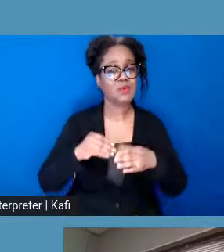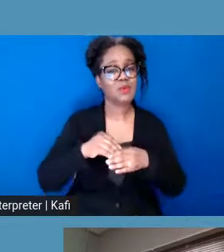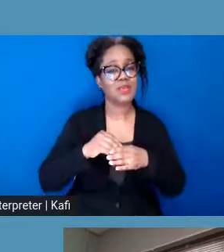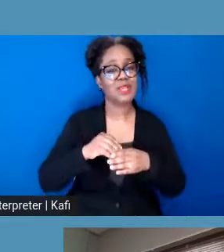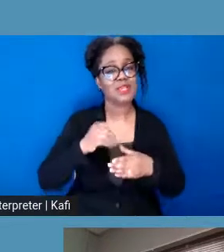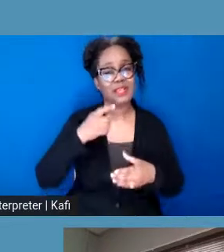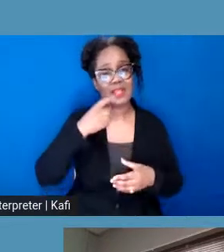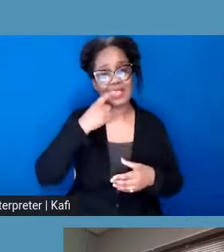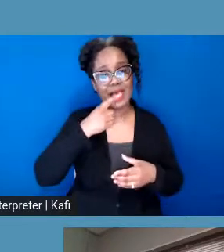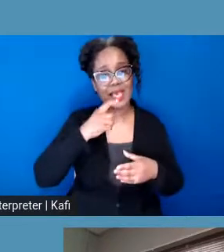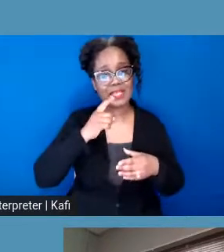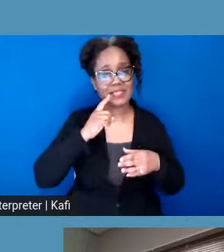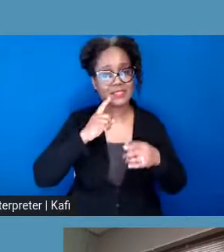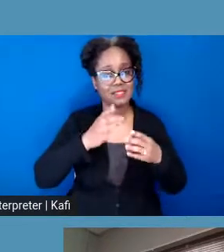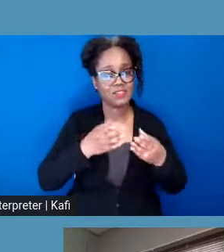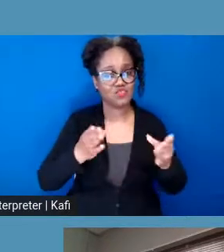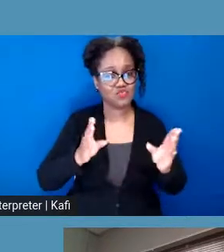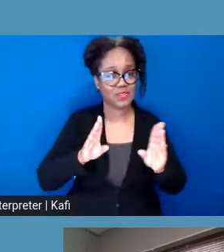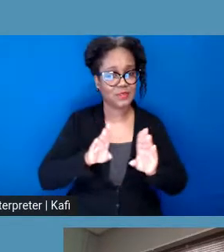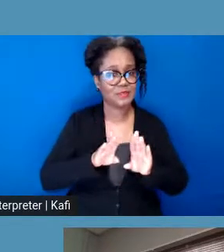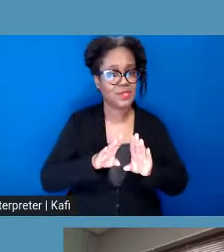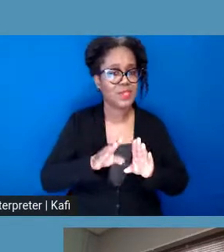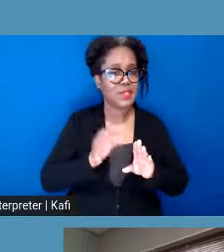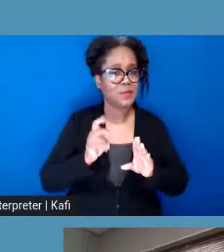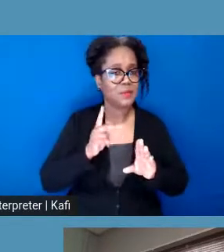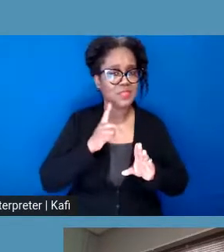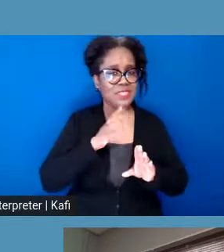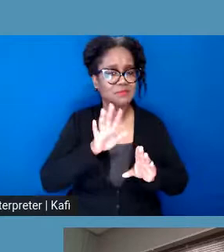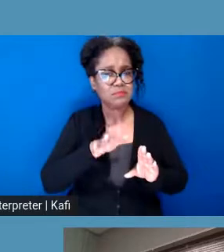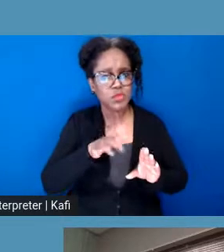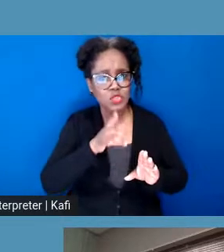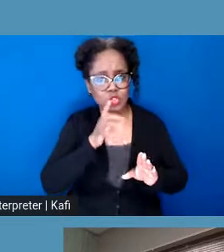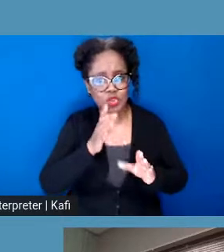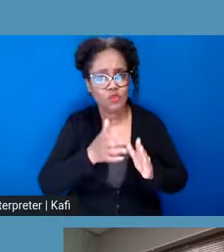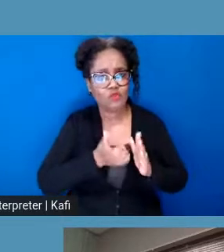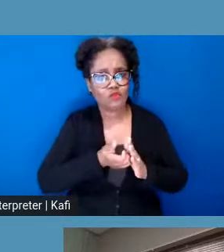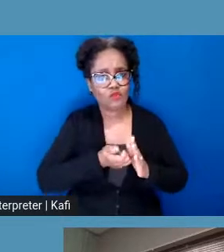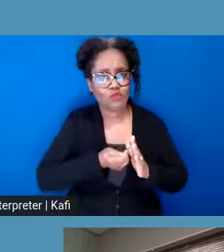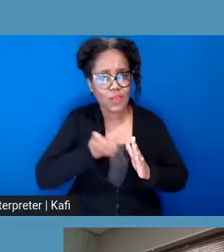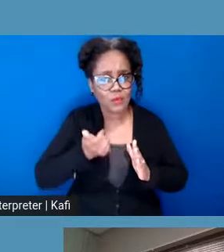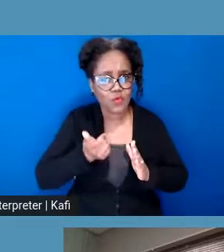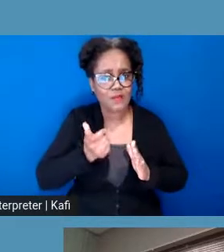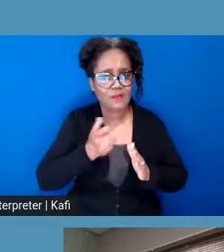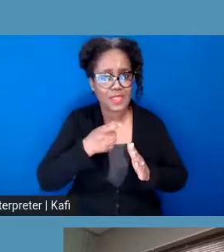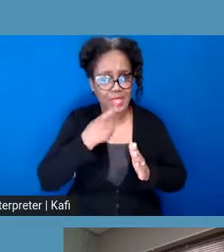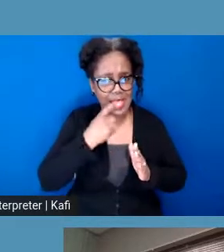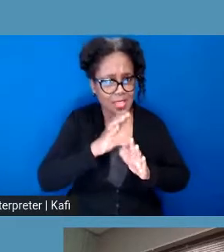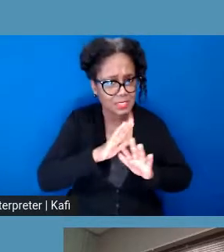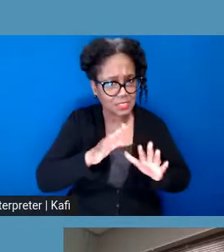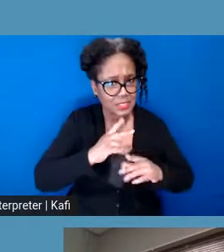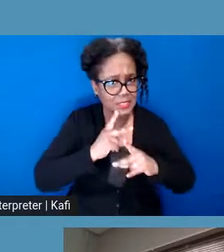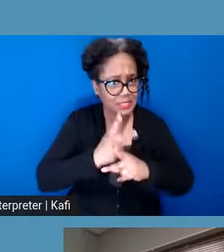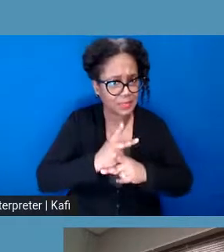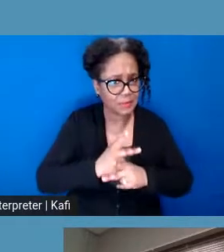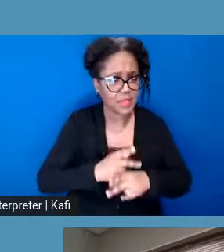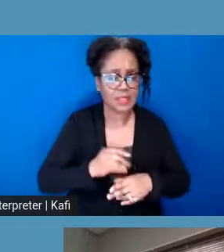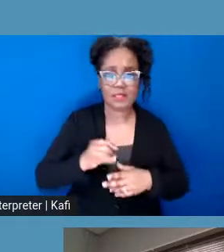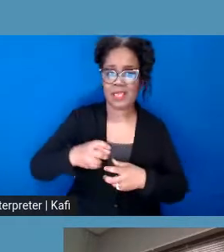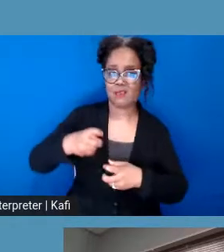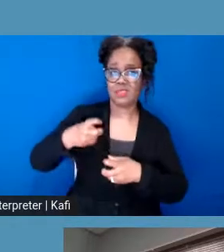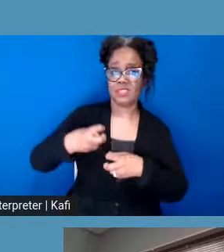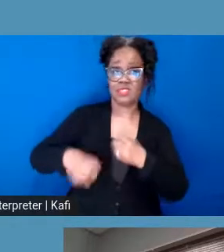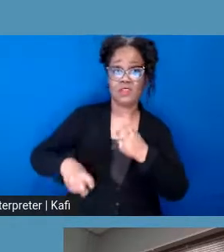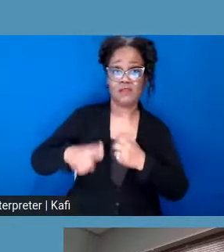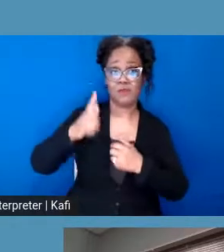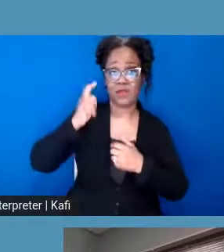extremely difficult to take photos without any glare. So what tips would you have, or is that just the answer, to take them out of the